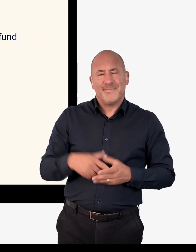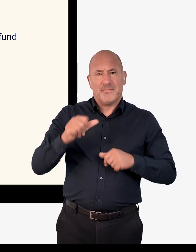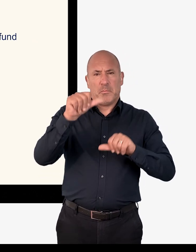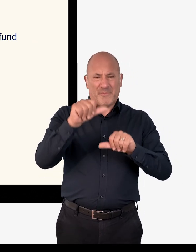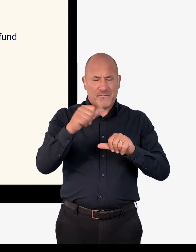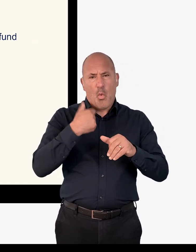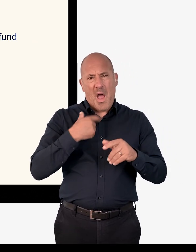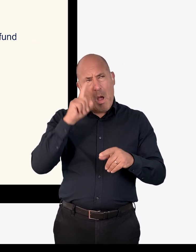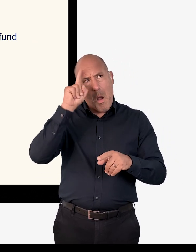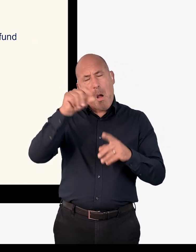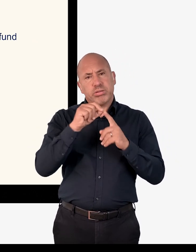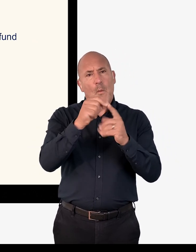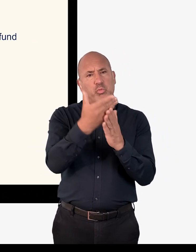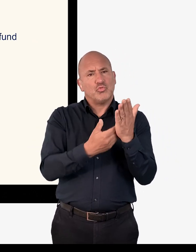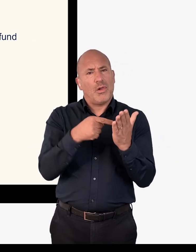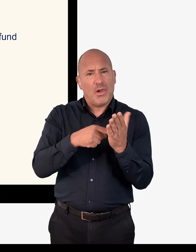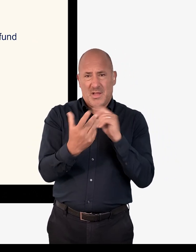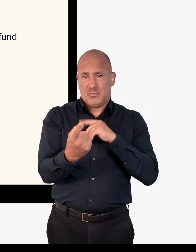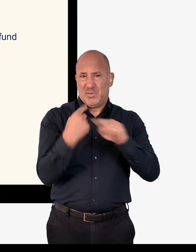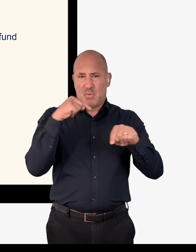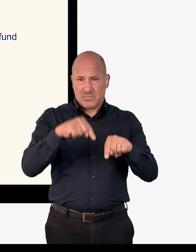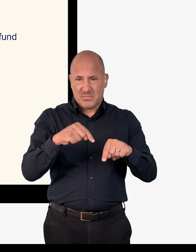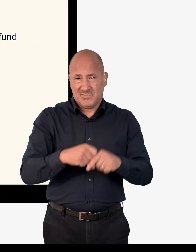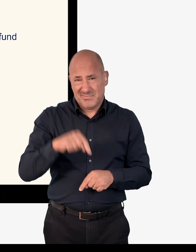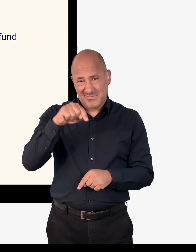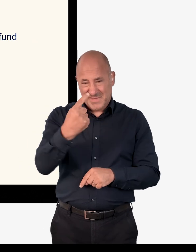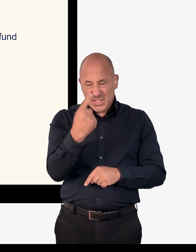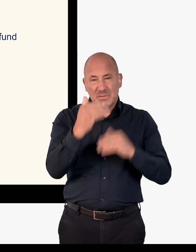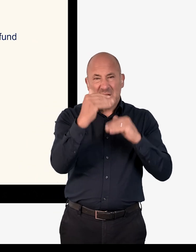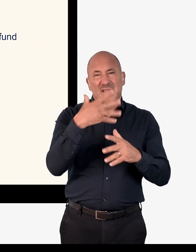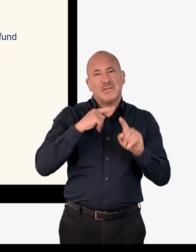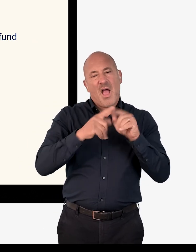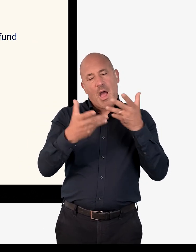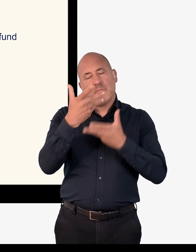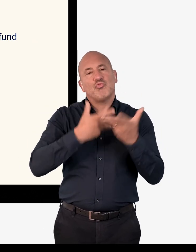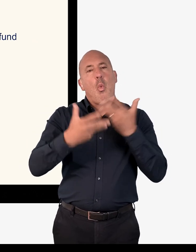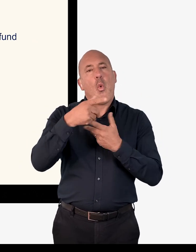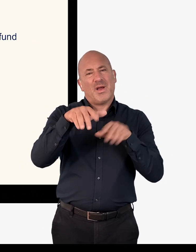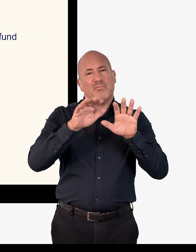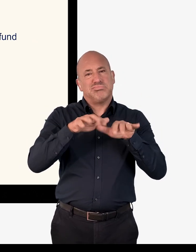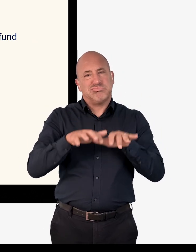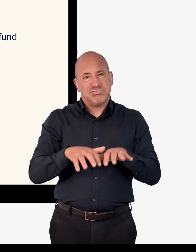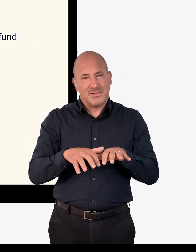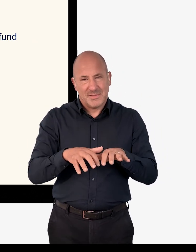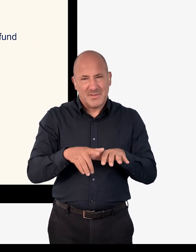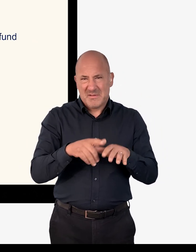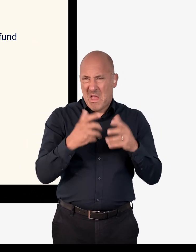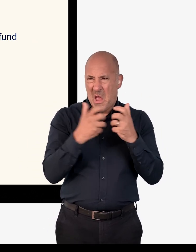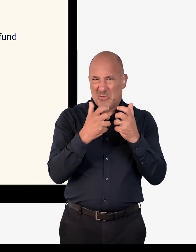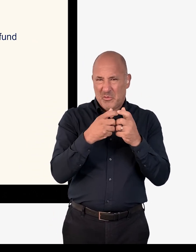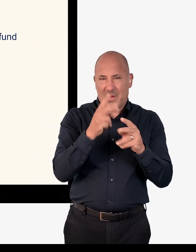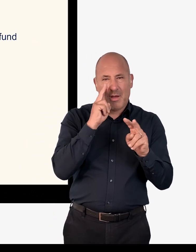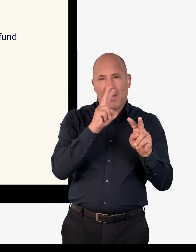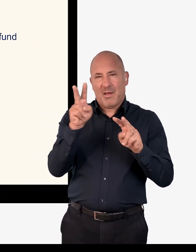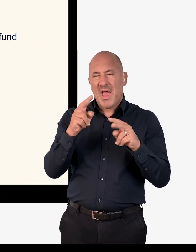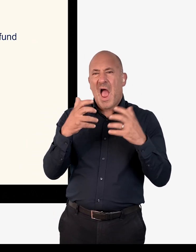Response to the brief or the proposal. You should write a narrative for each of the following sections as detailed in the